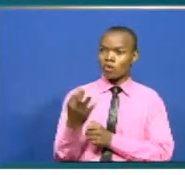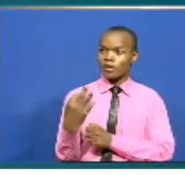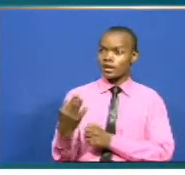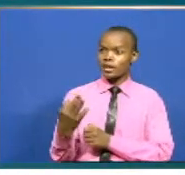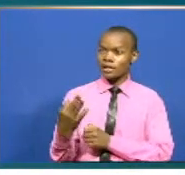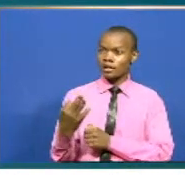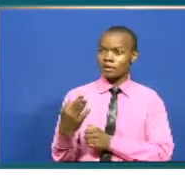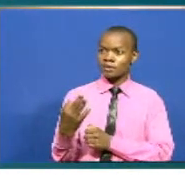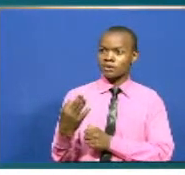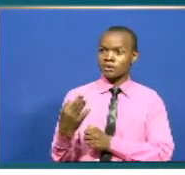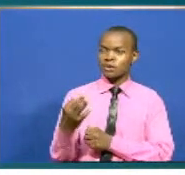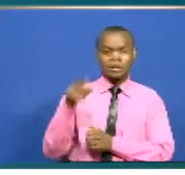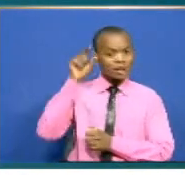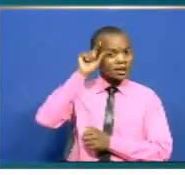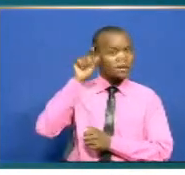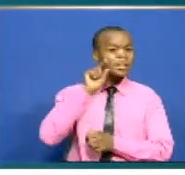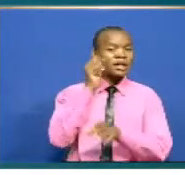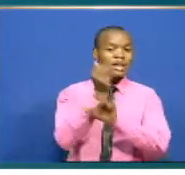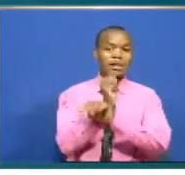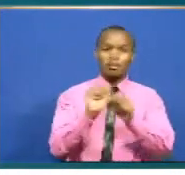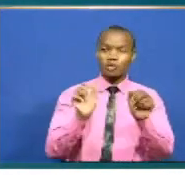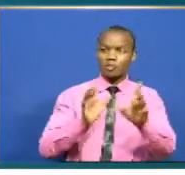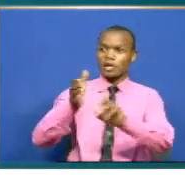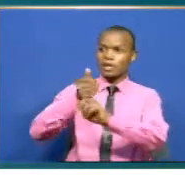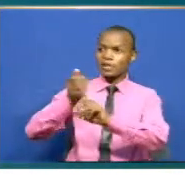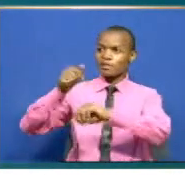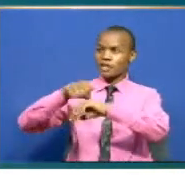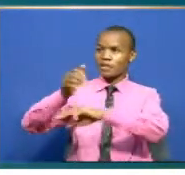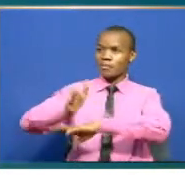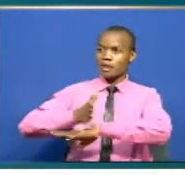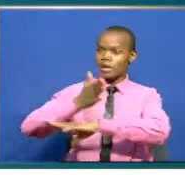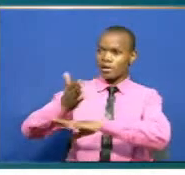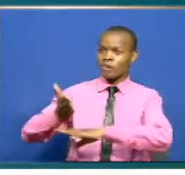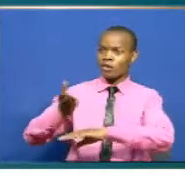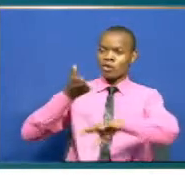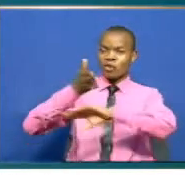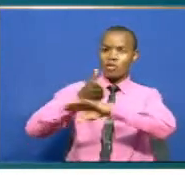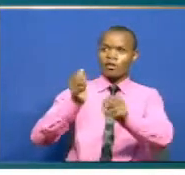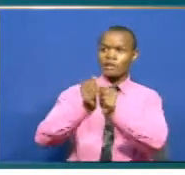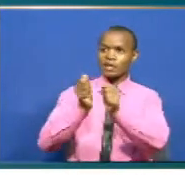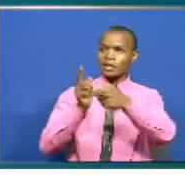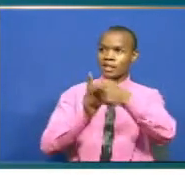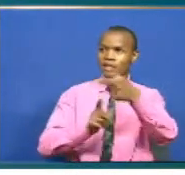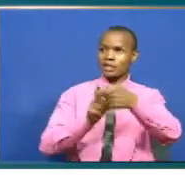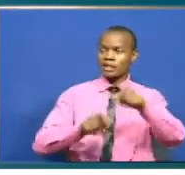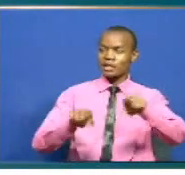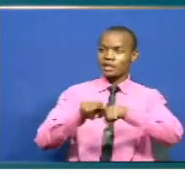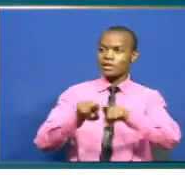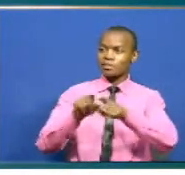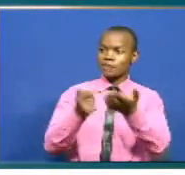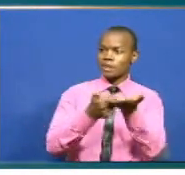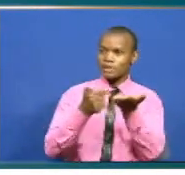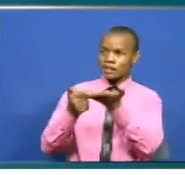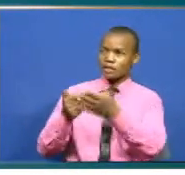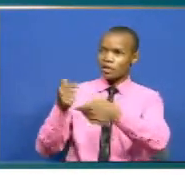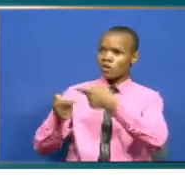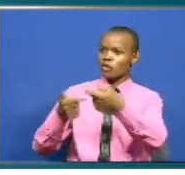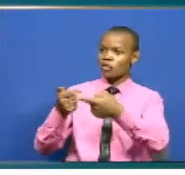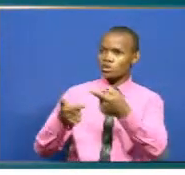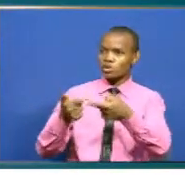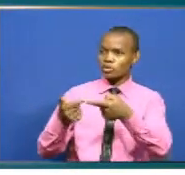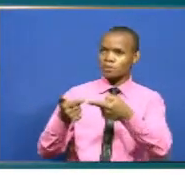gender could not be realized in the parliament, you know, for over 10 years. And the debate continued